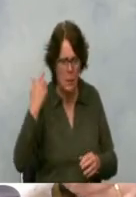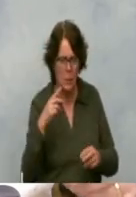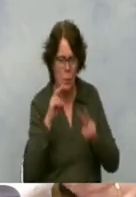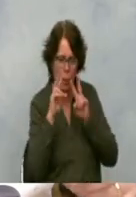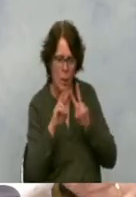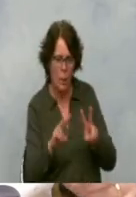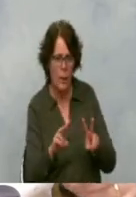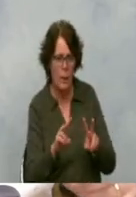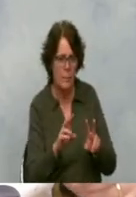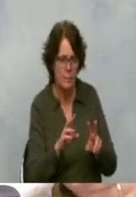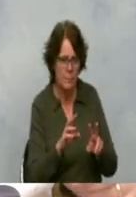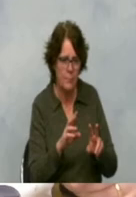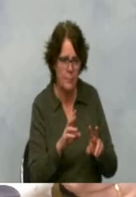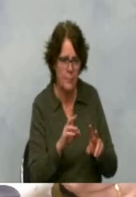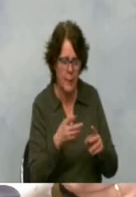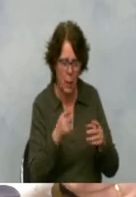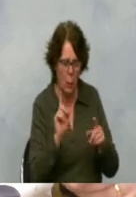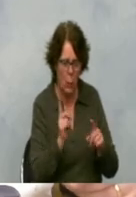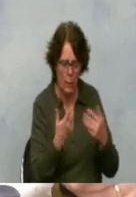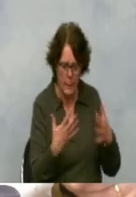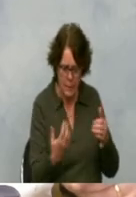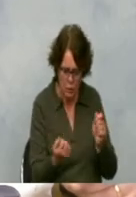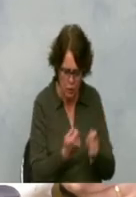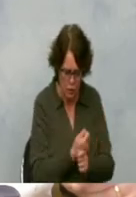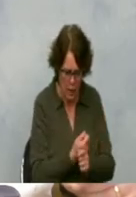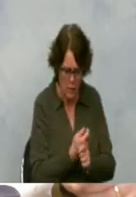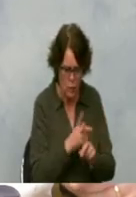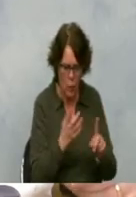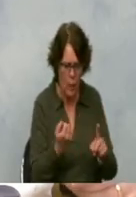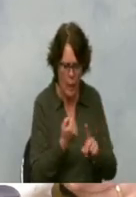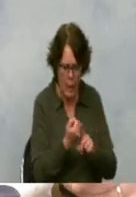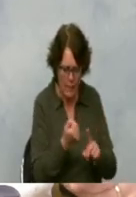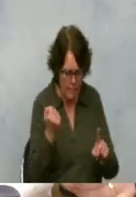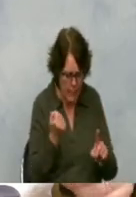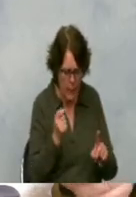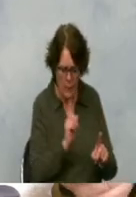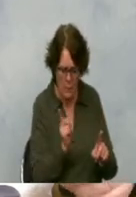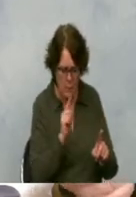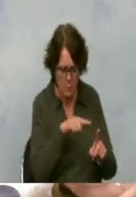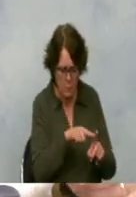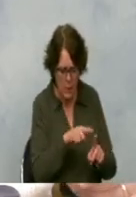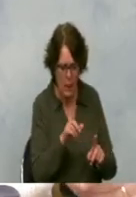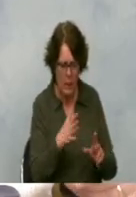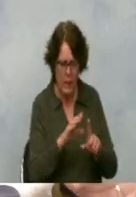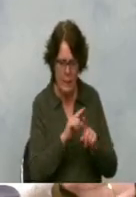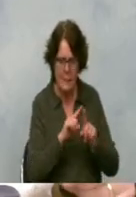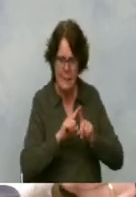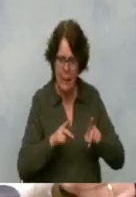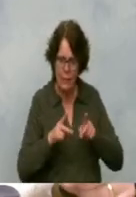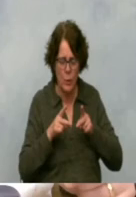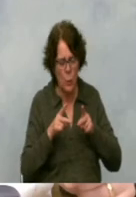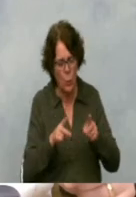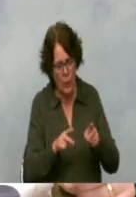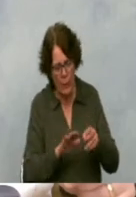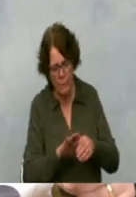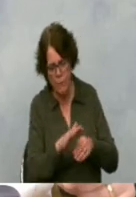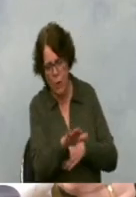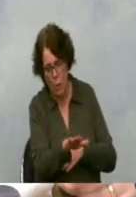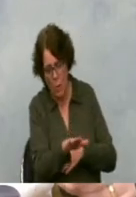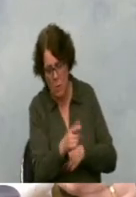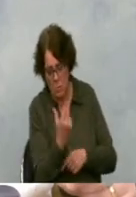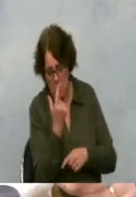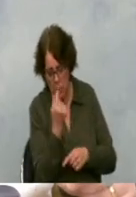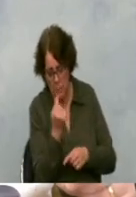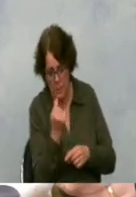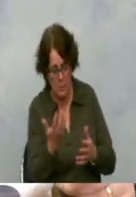at what has changed, what the impact is, and whether there's a different way forward that could be taken.